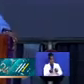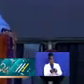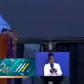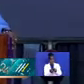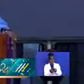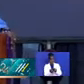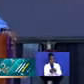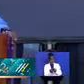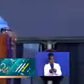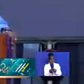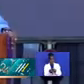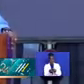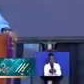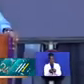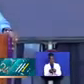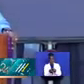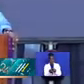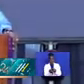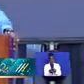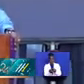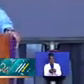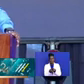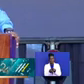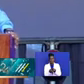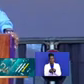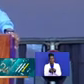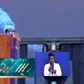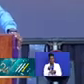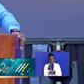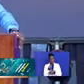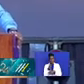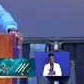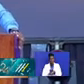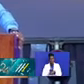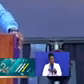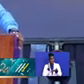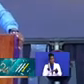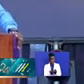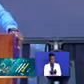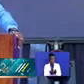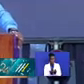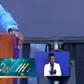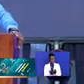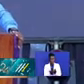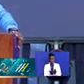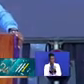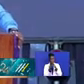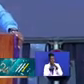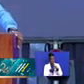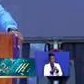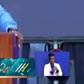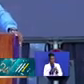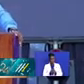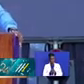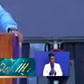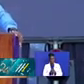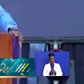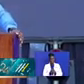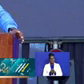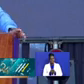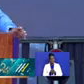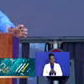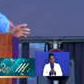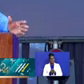brother and whom I have really began to